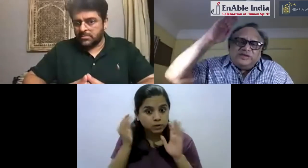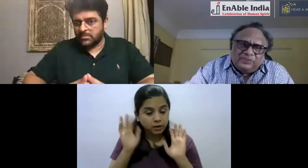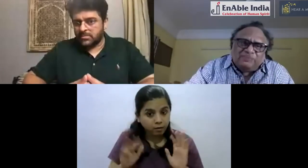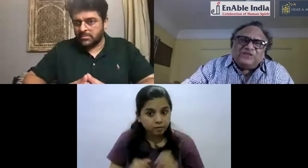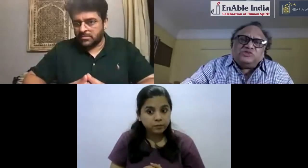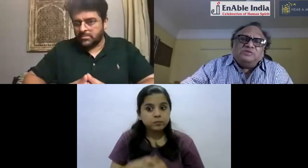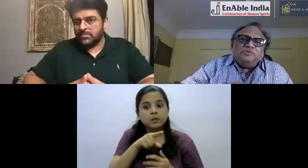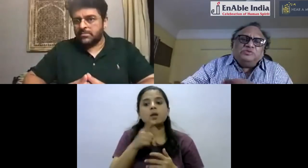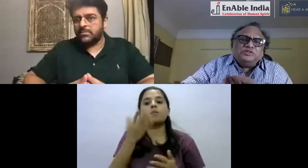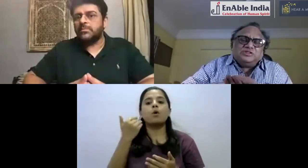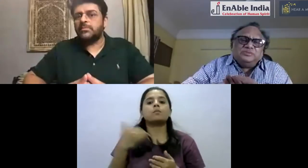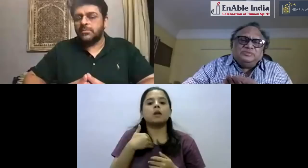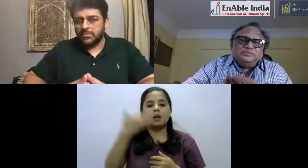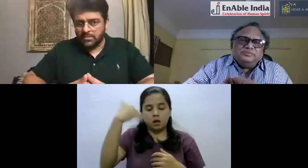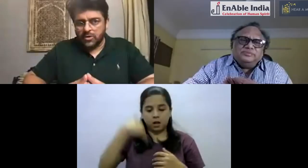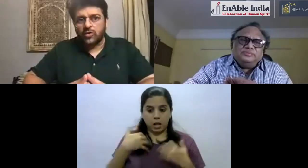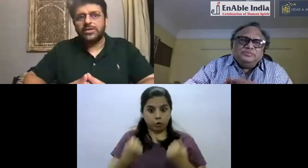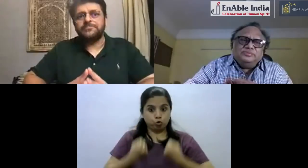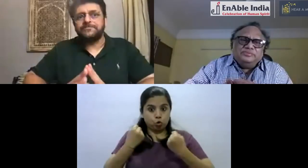can suppress the immune system.